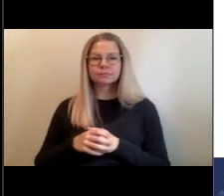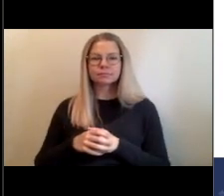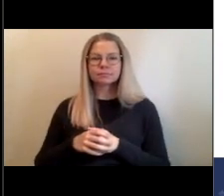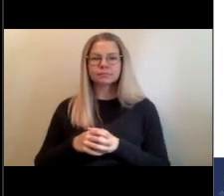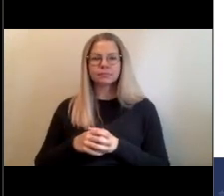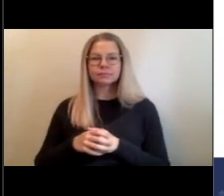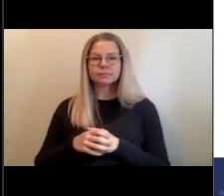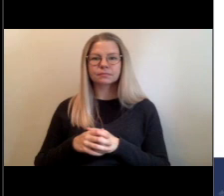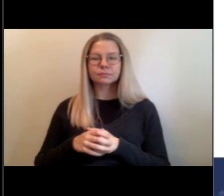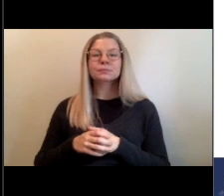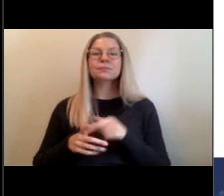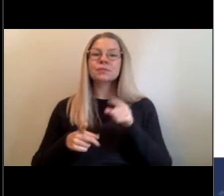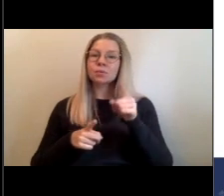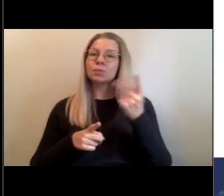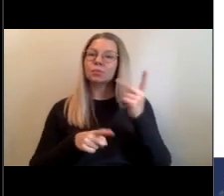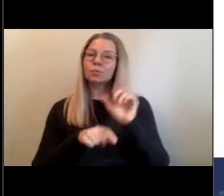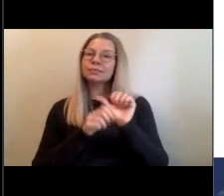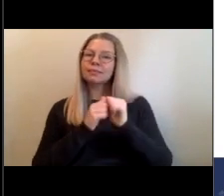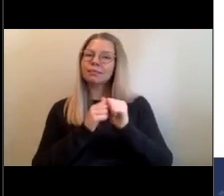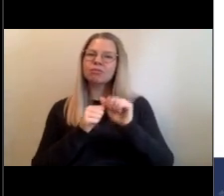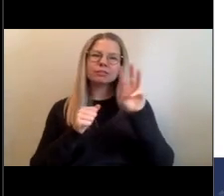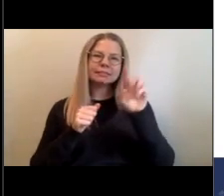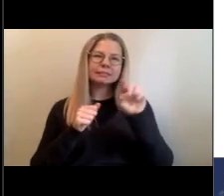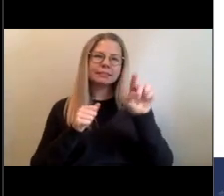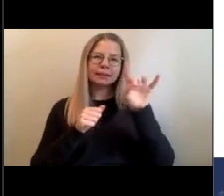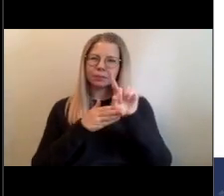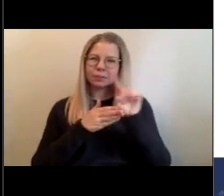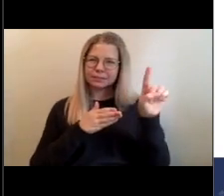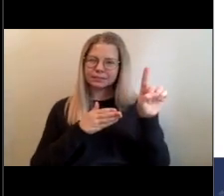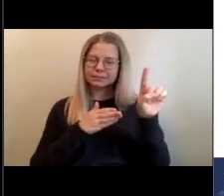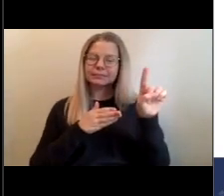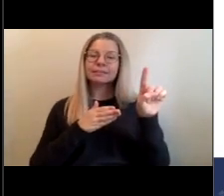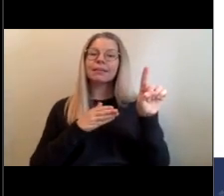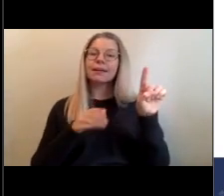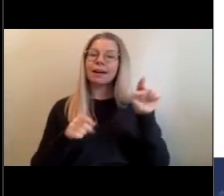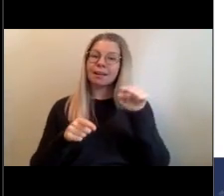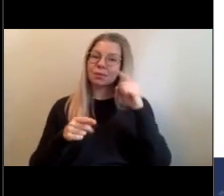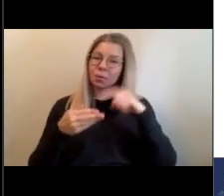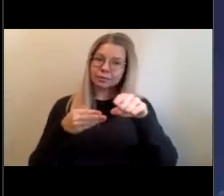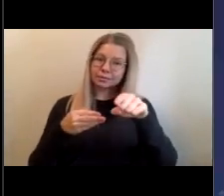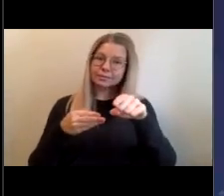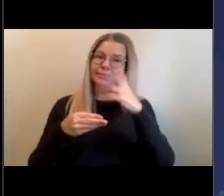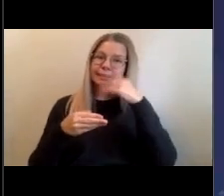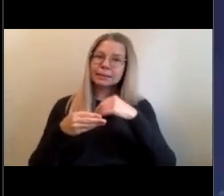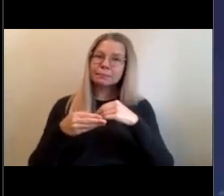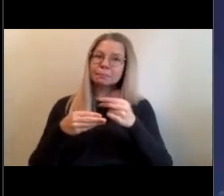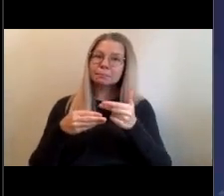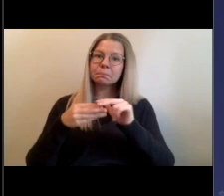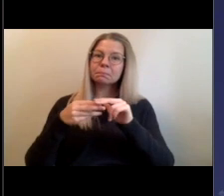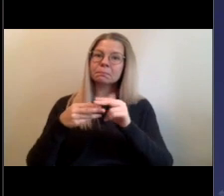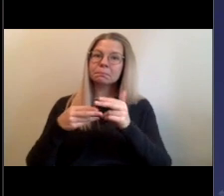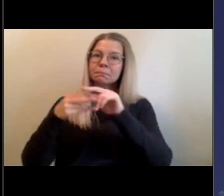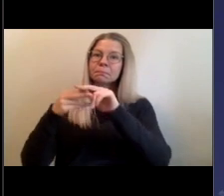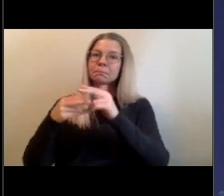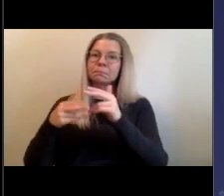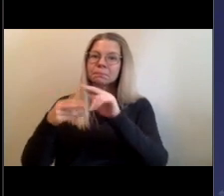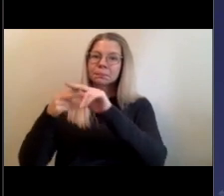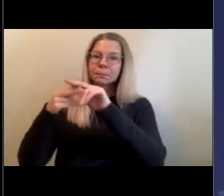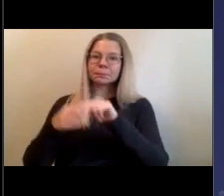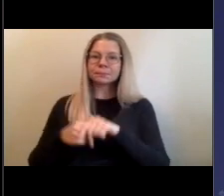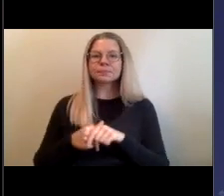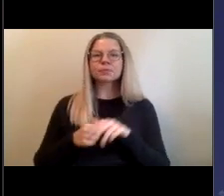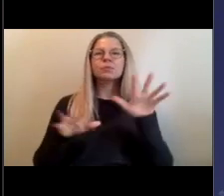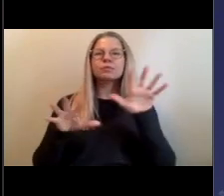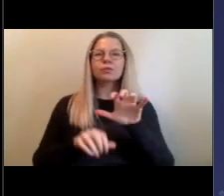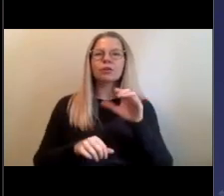through a program with me, you can see that he actually improves his sleep. And actually, if we zero in here, you can see the dark